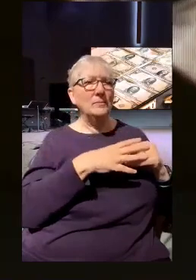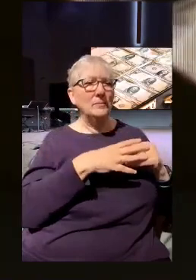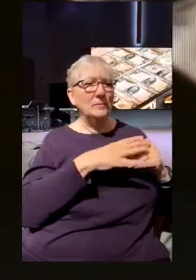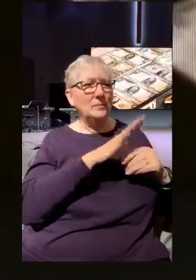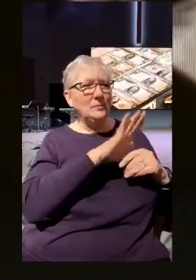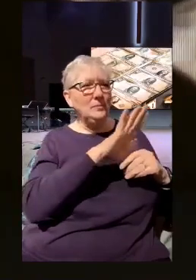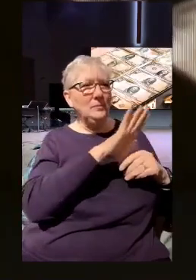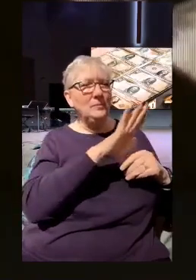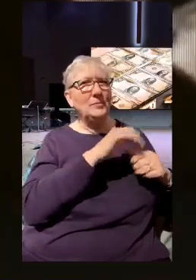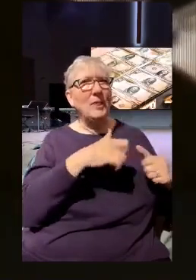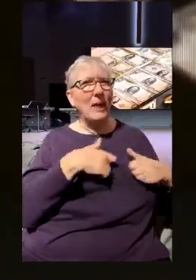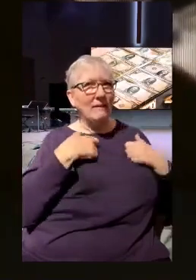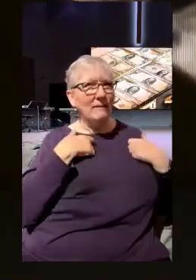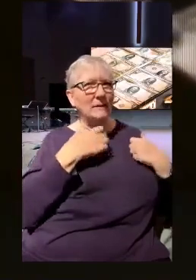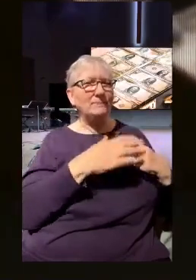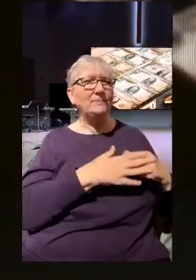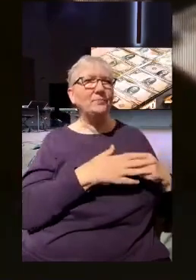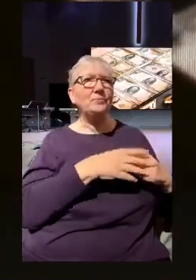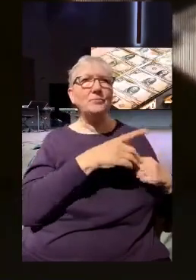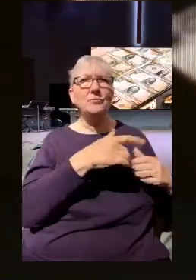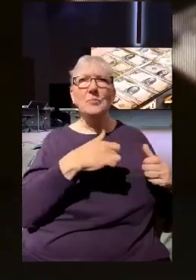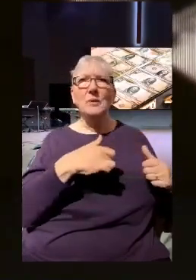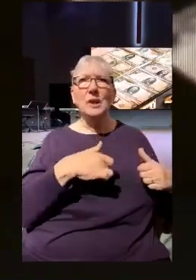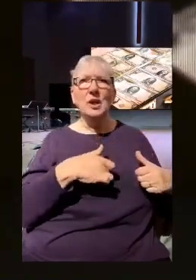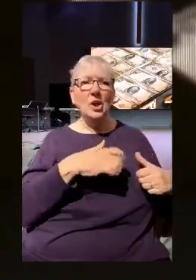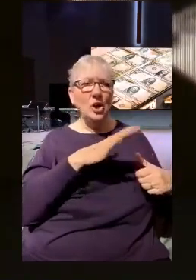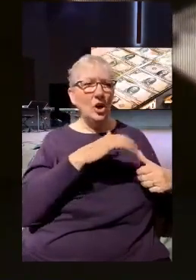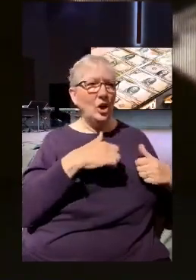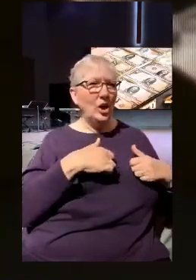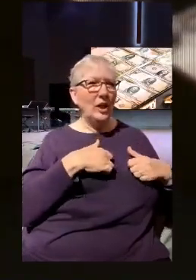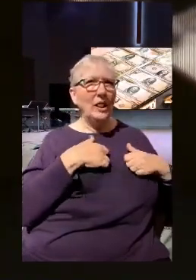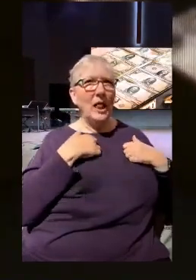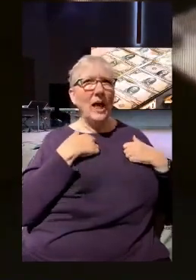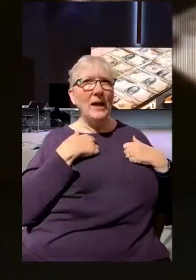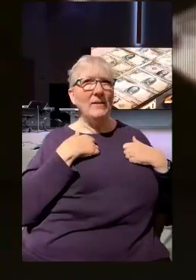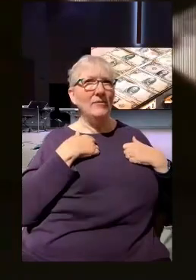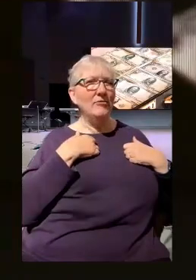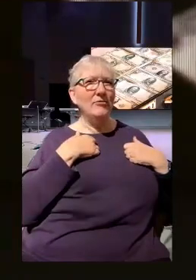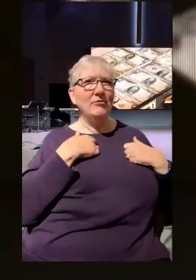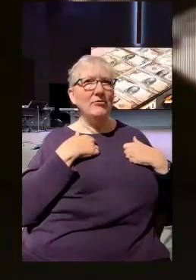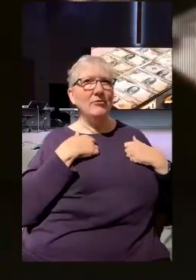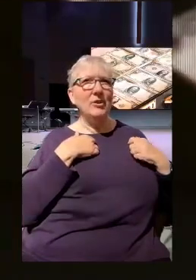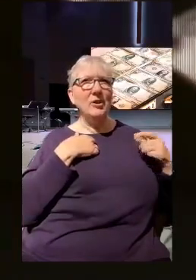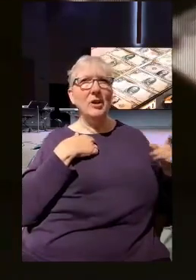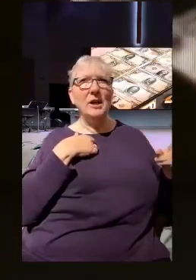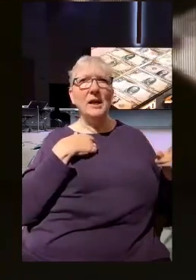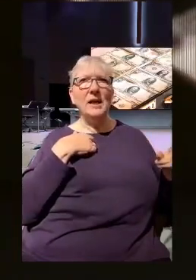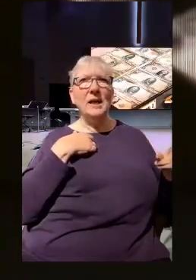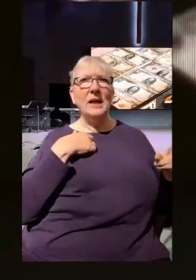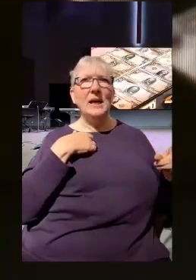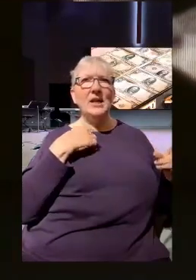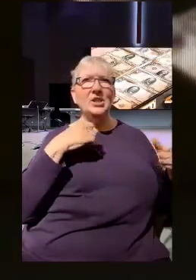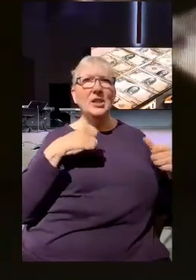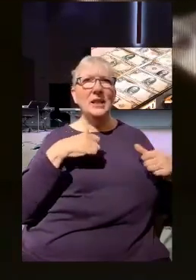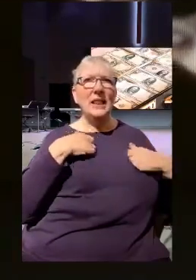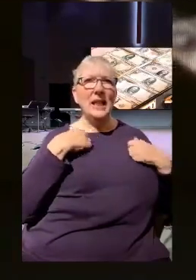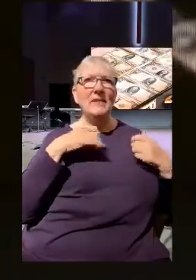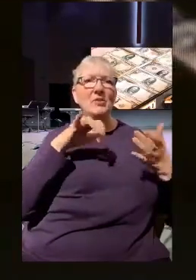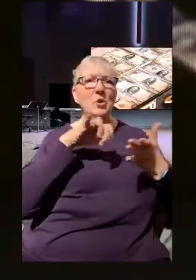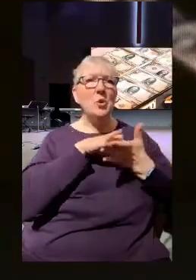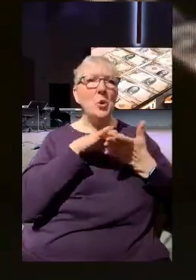her life. I mean, she lived a life with all the excesses of like a New York City supermodel kind of a